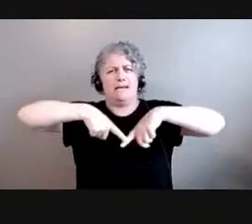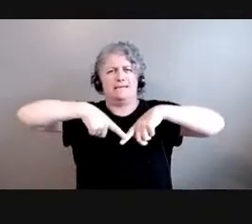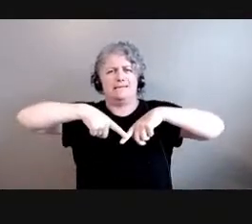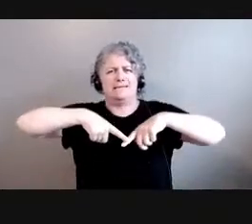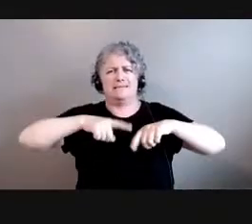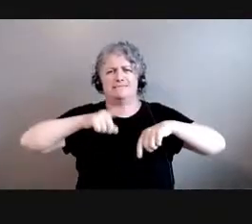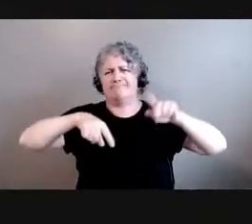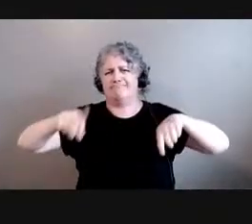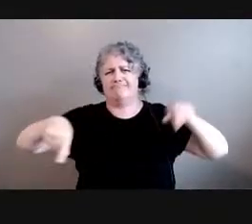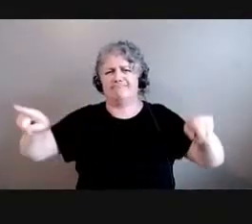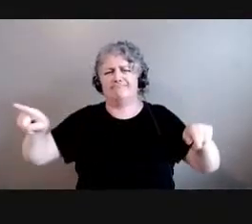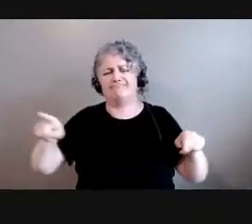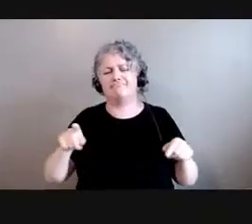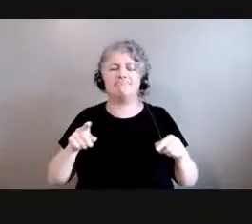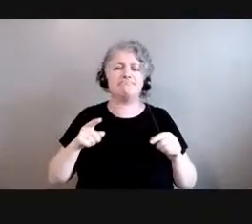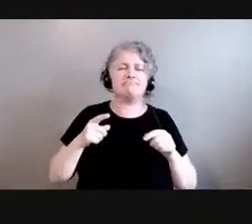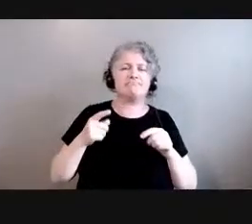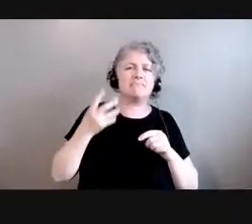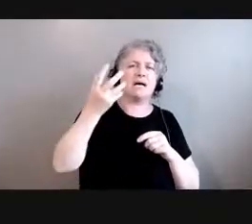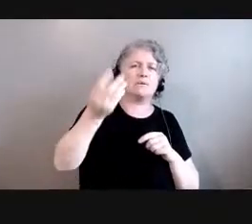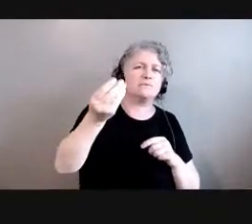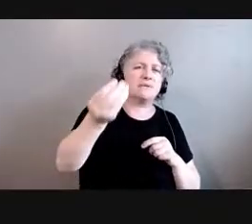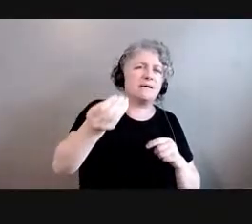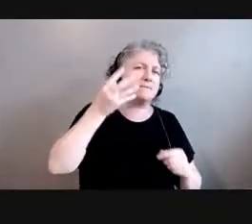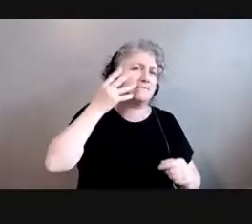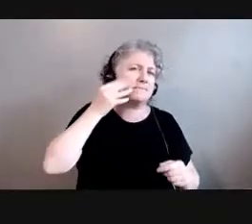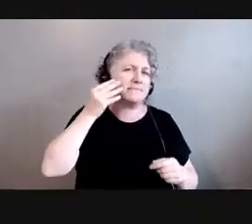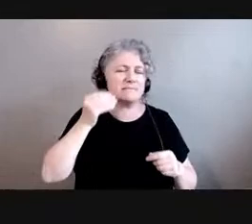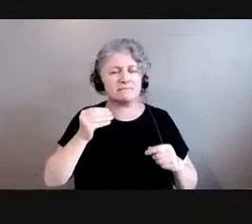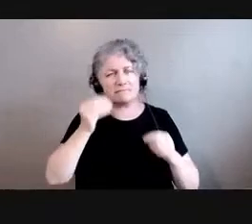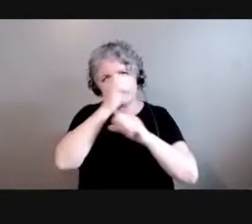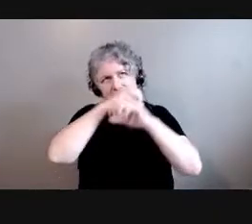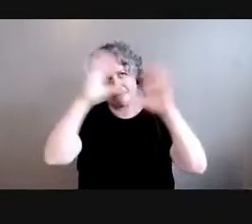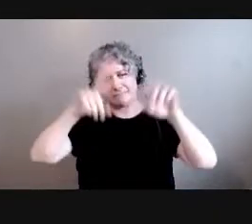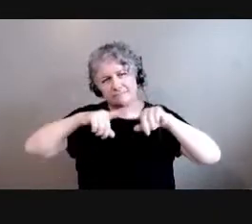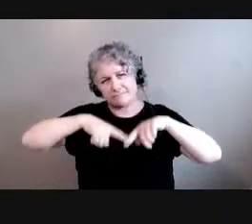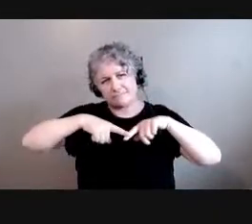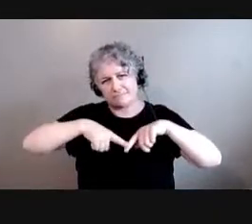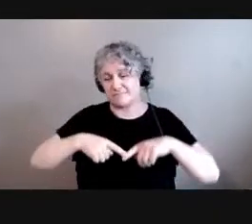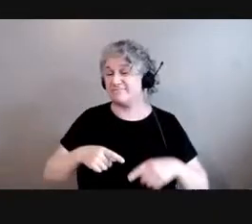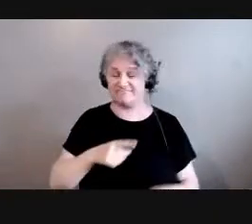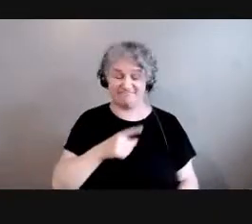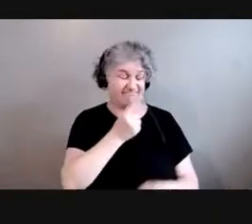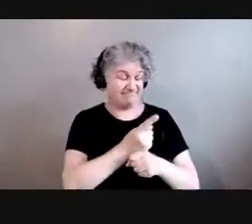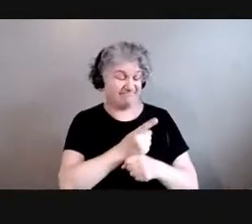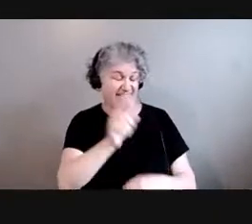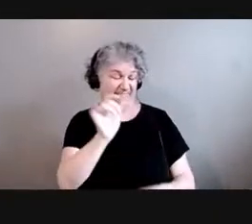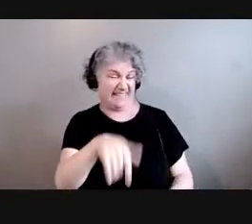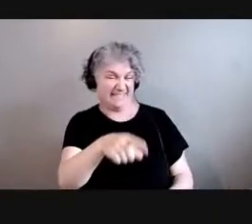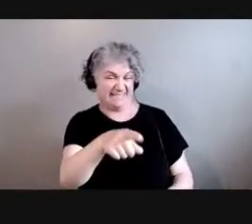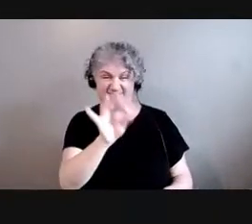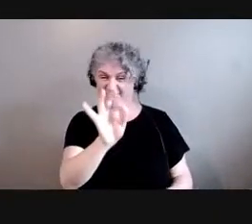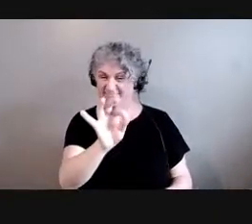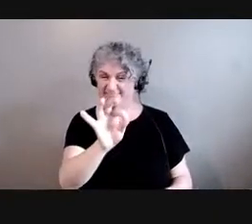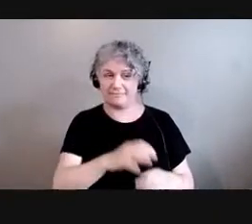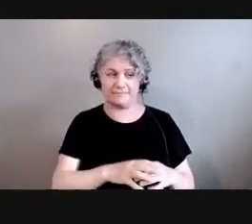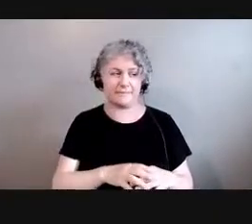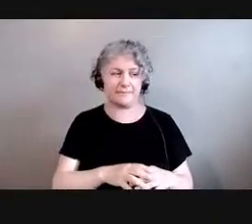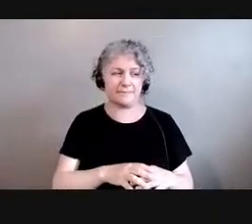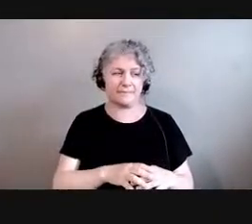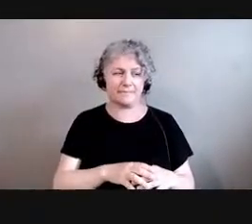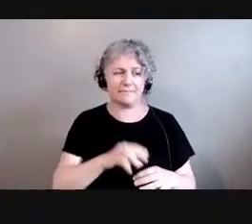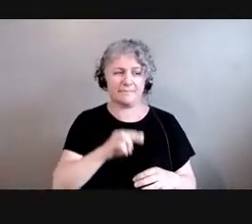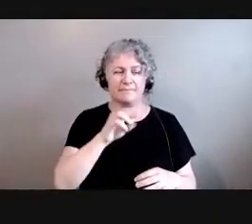for within your outdoor experience. Yeah, very true. Cool. Yeah. And what about you, Heather? You've